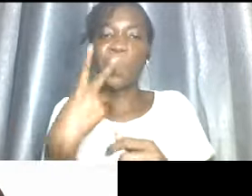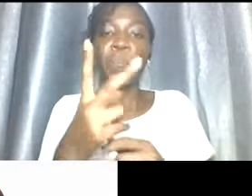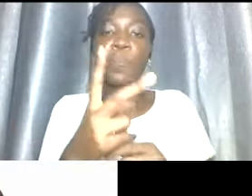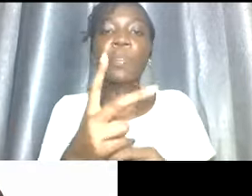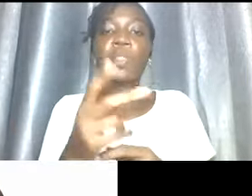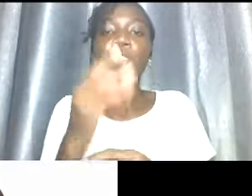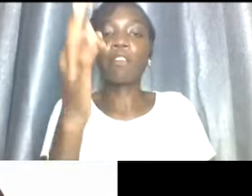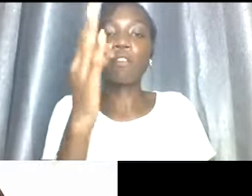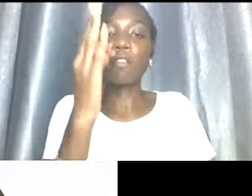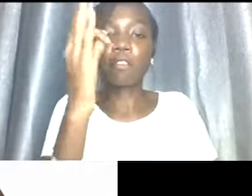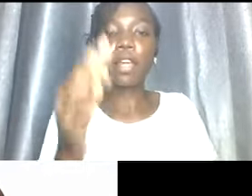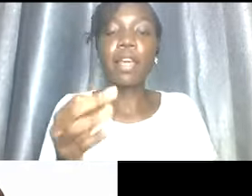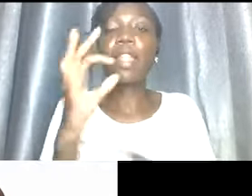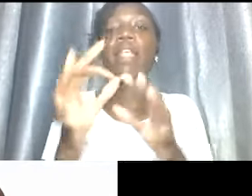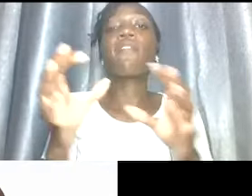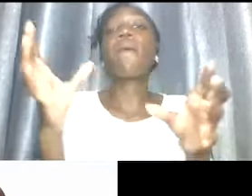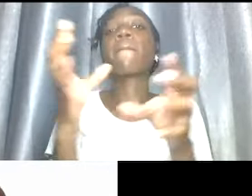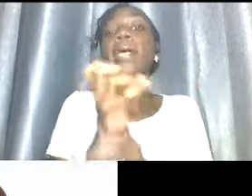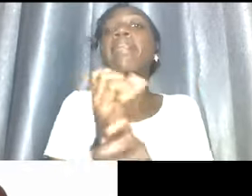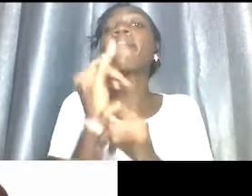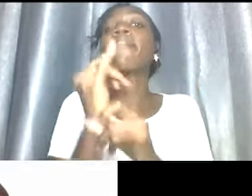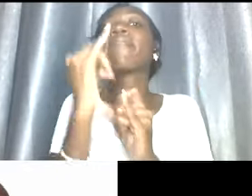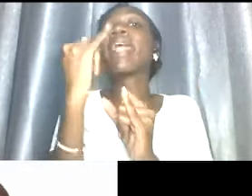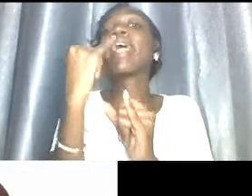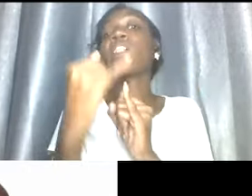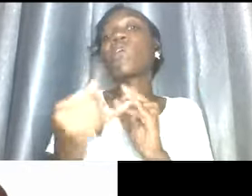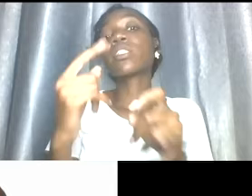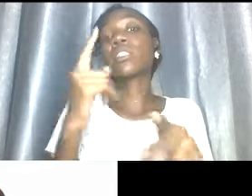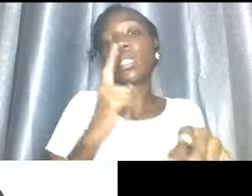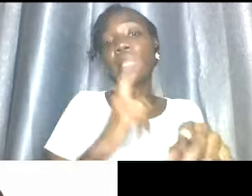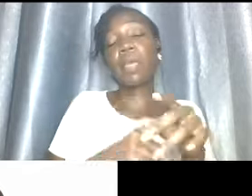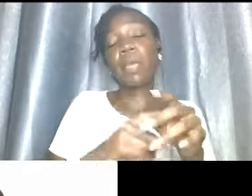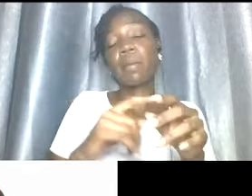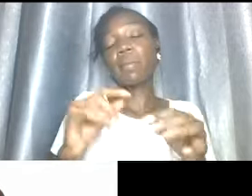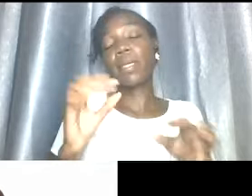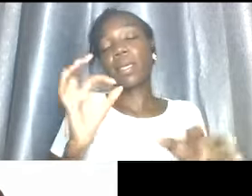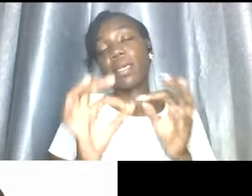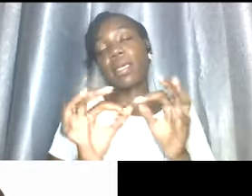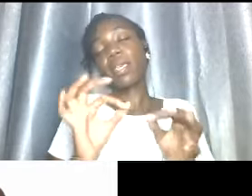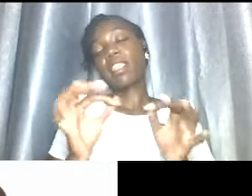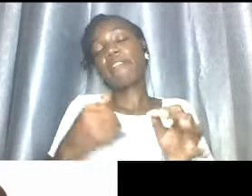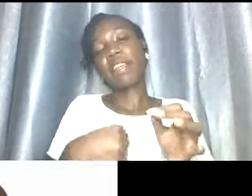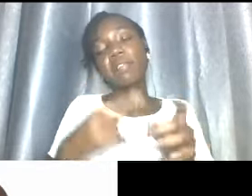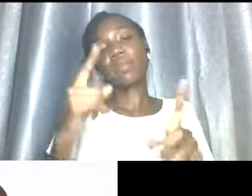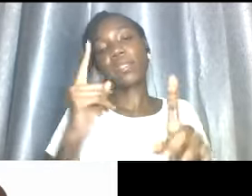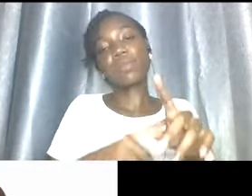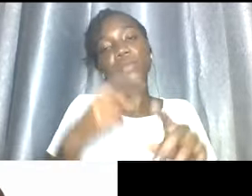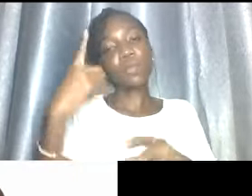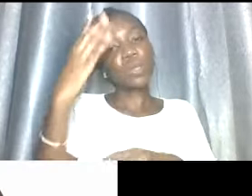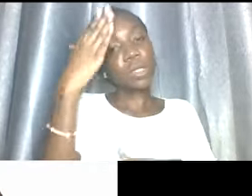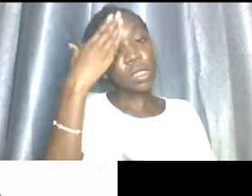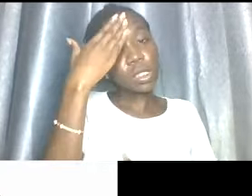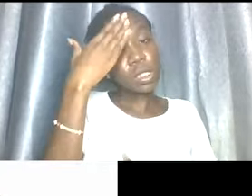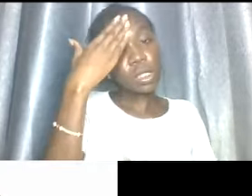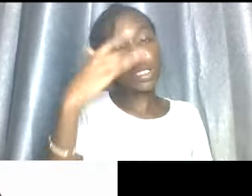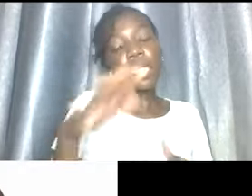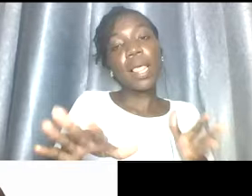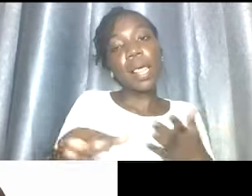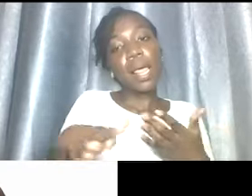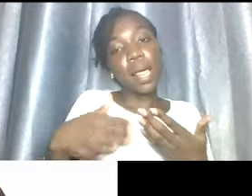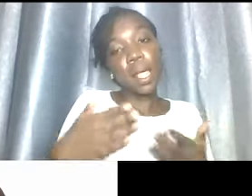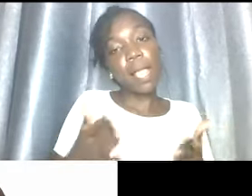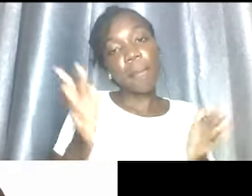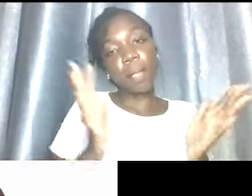the company in the long run. But when it comes down to knowing a person, how I should